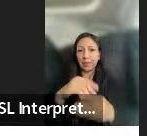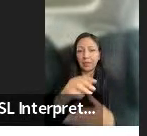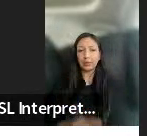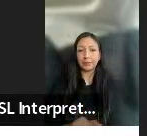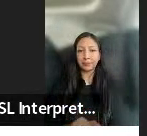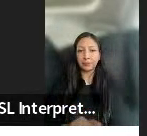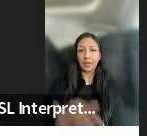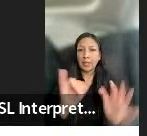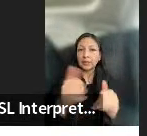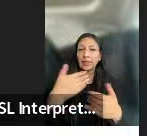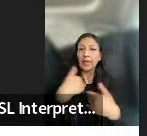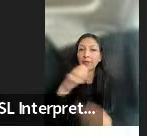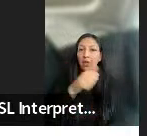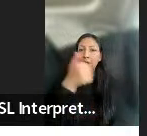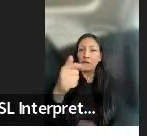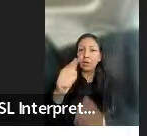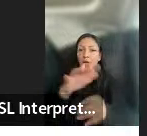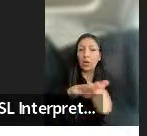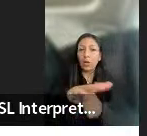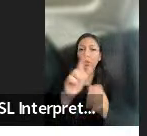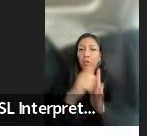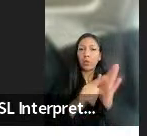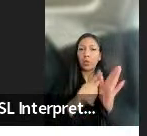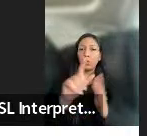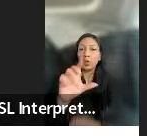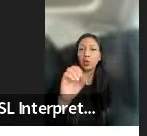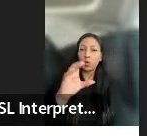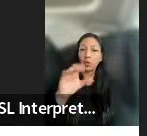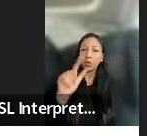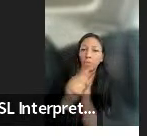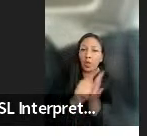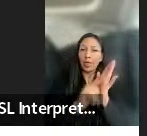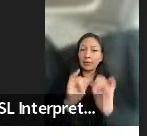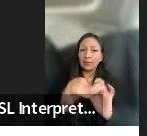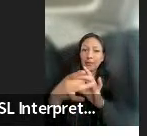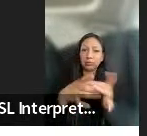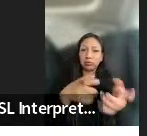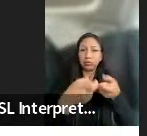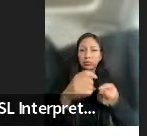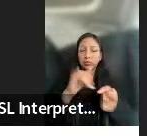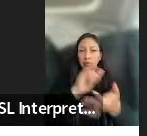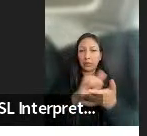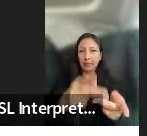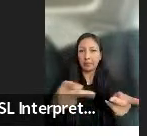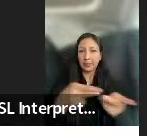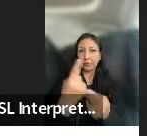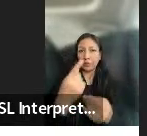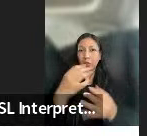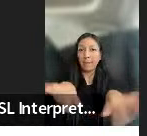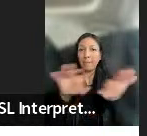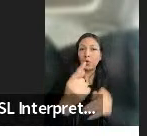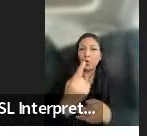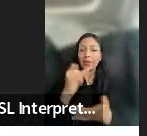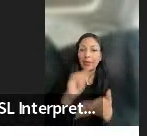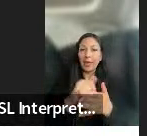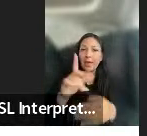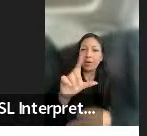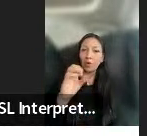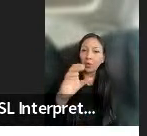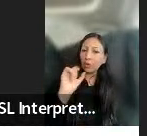There are also other local laws currently on the books that regulate this space. One of the important ones, Local Law